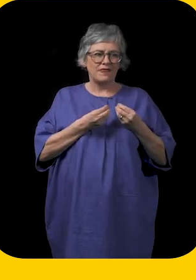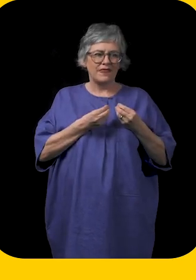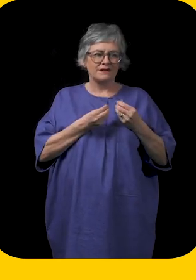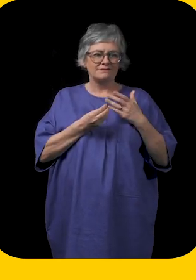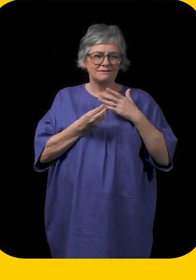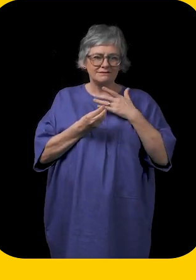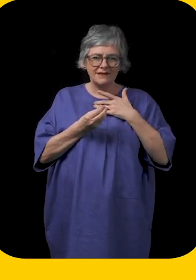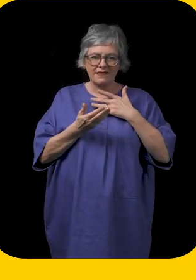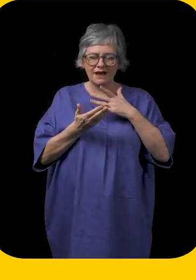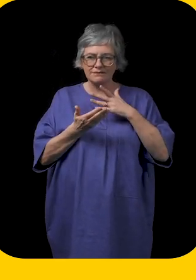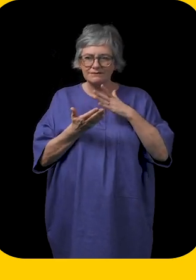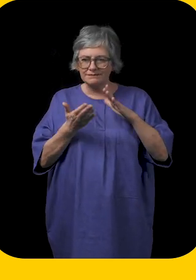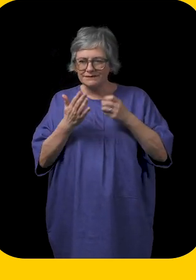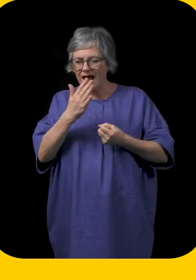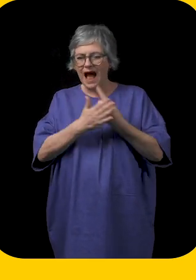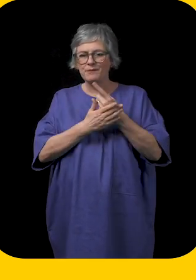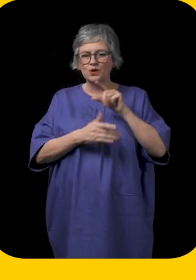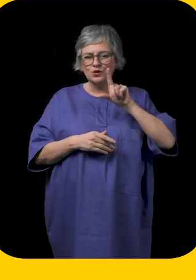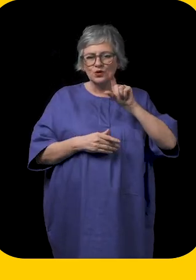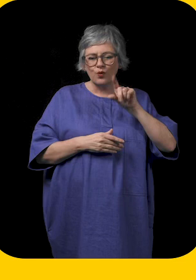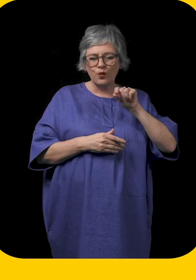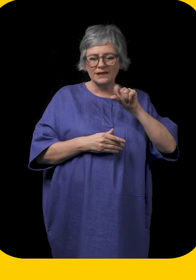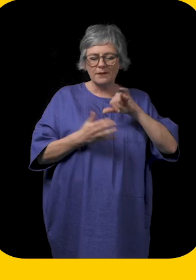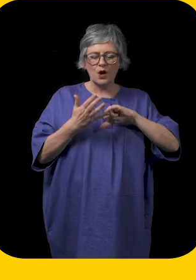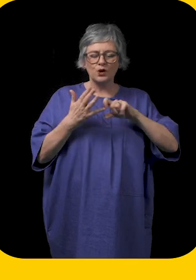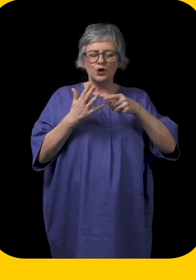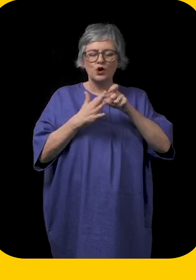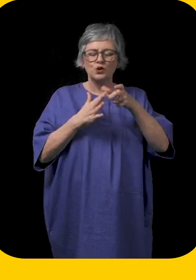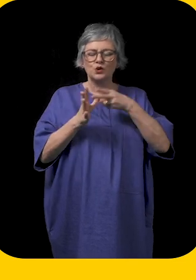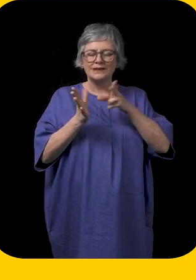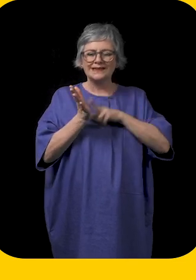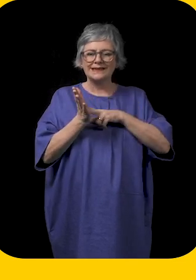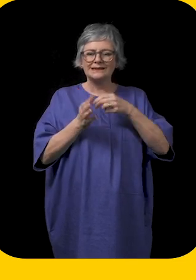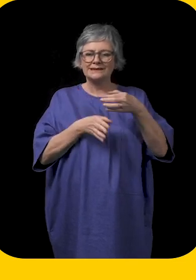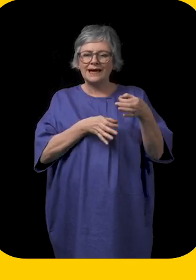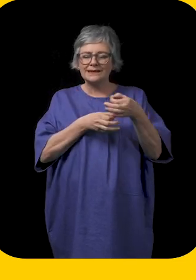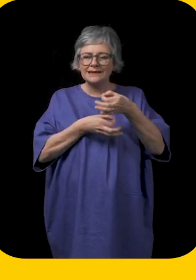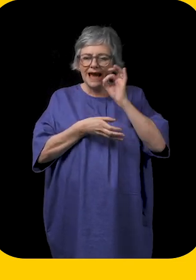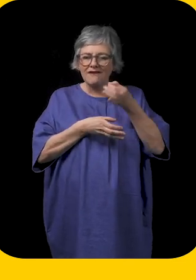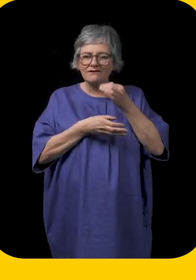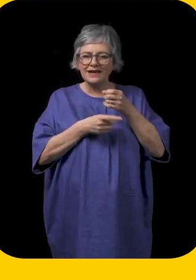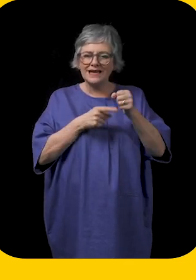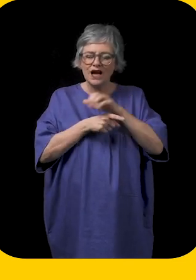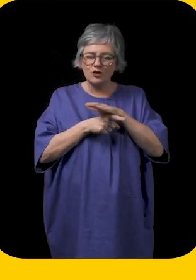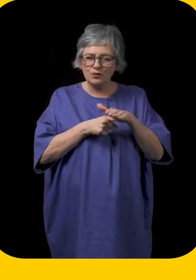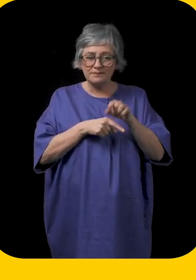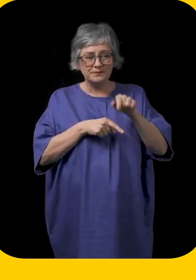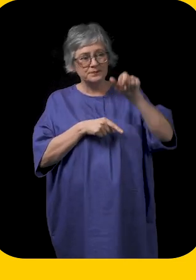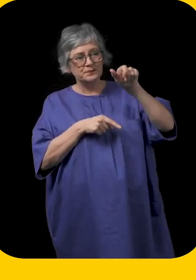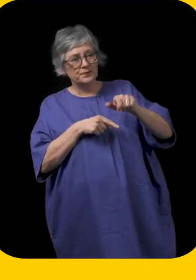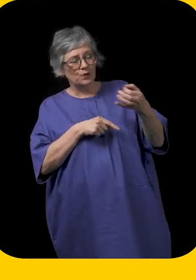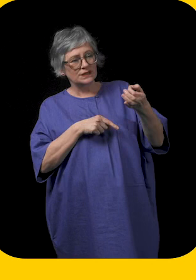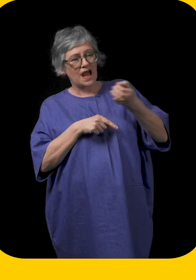Something made me very happy. There was a conversation on Twitter about a Sudanese cafe in